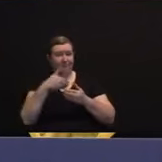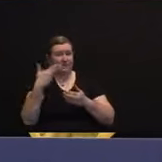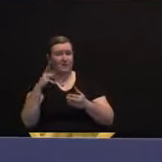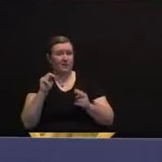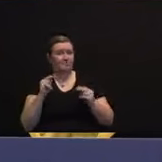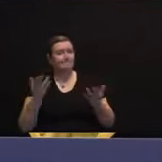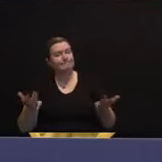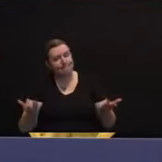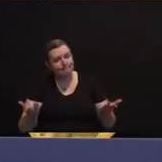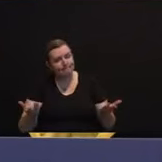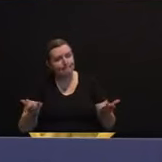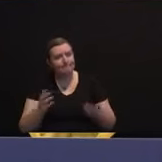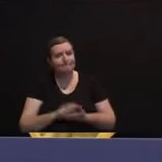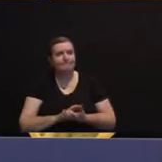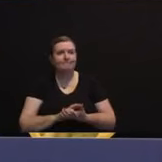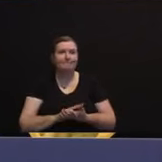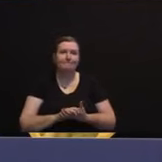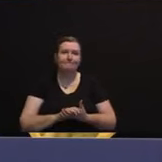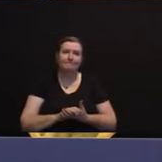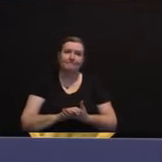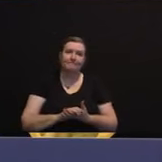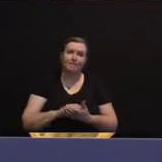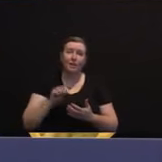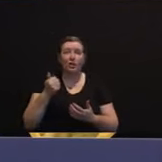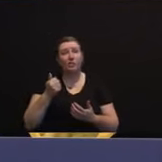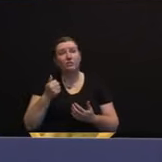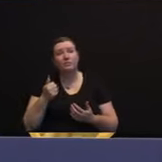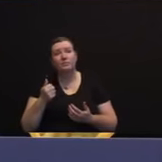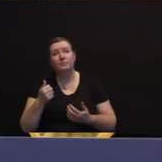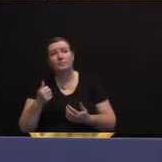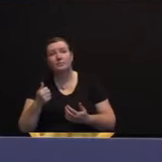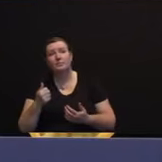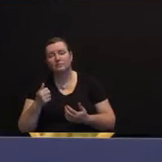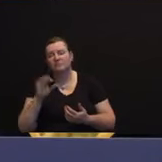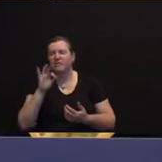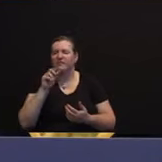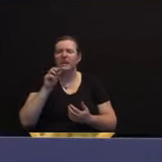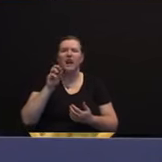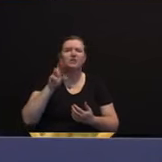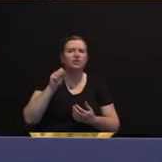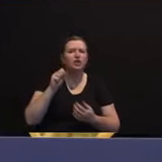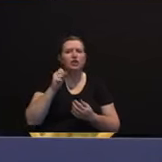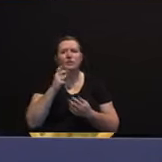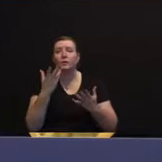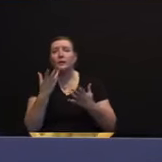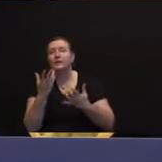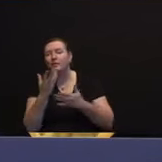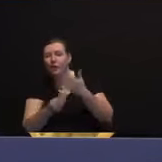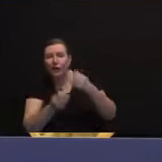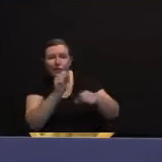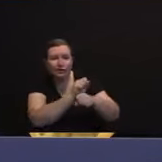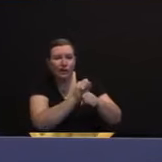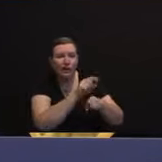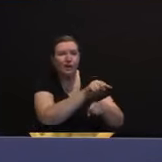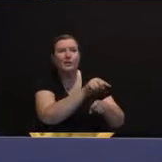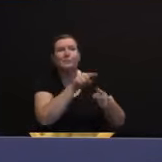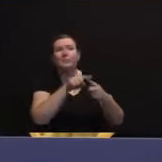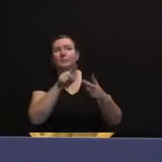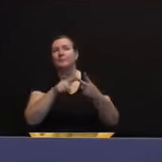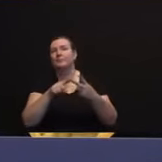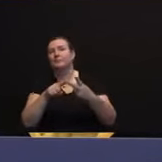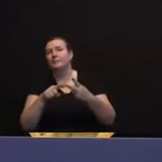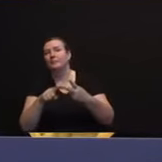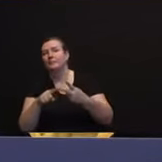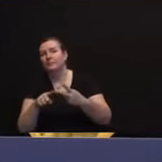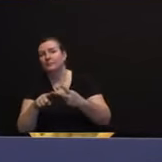of job, small businesses crushed, mental health stress, opioid use, whatever it might be. Everything has been exacerbated in